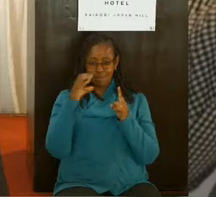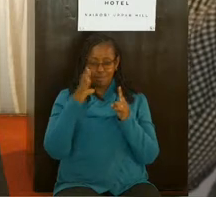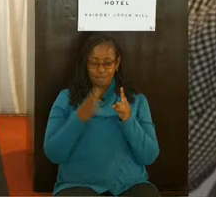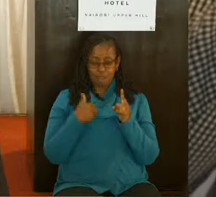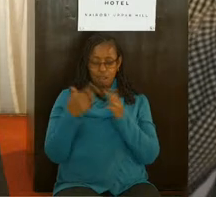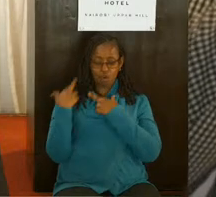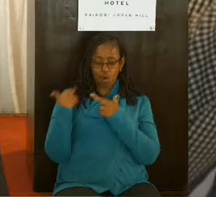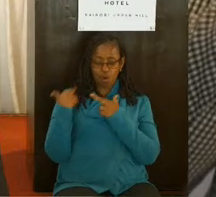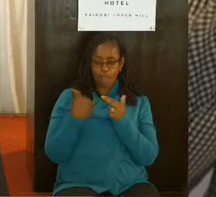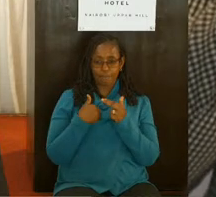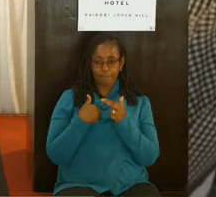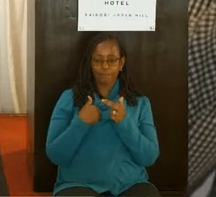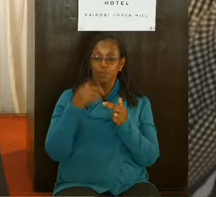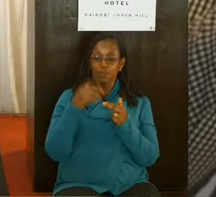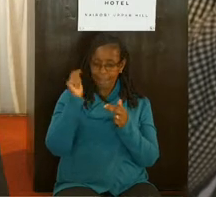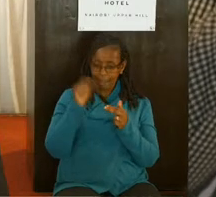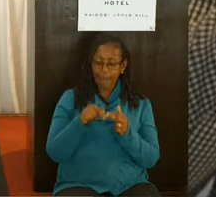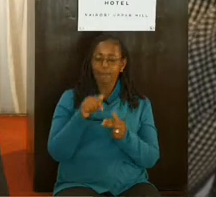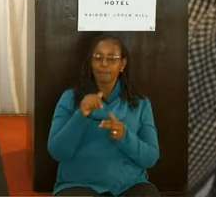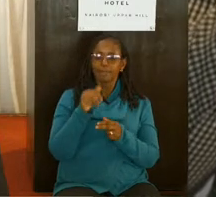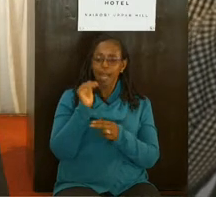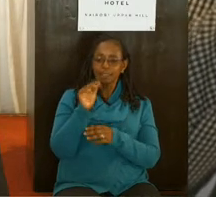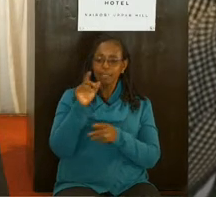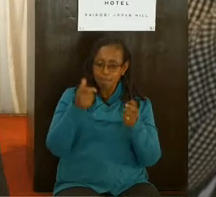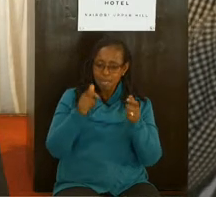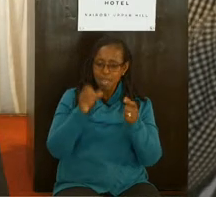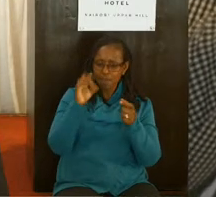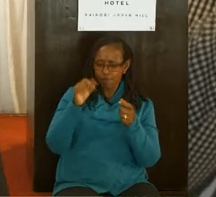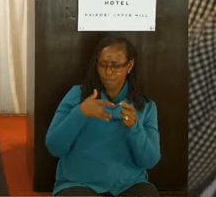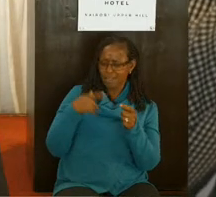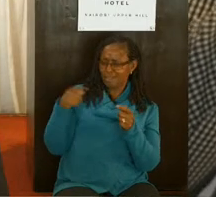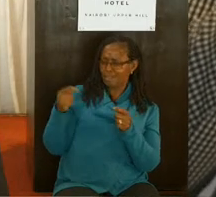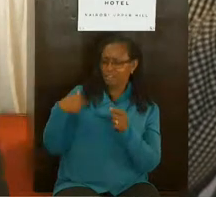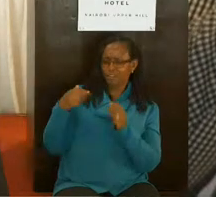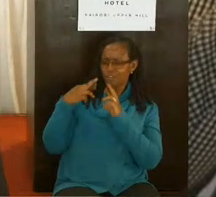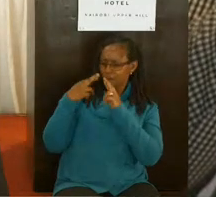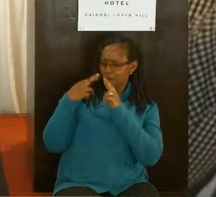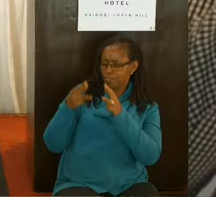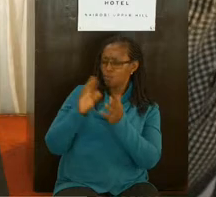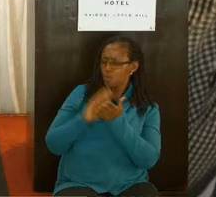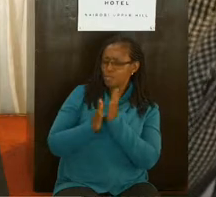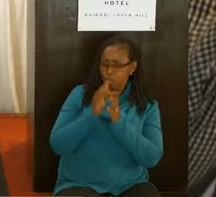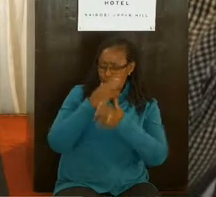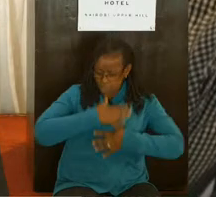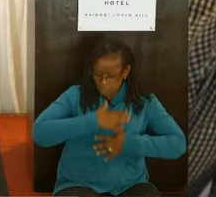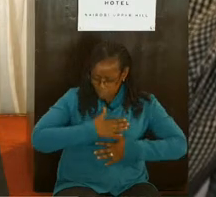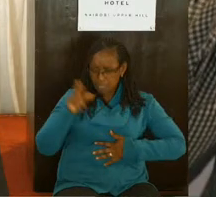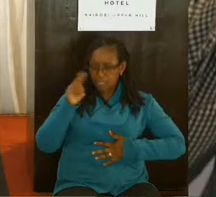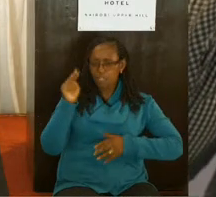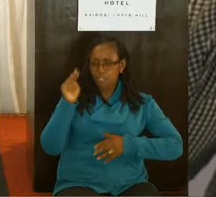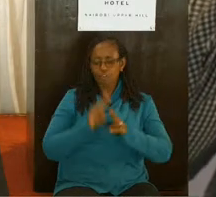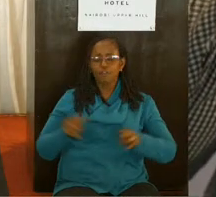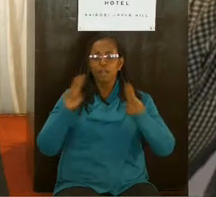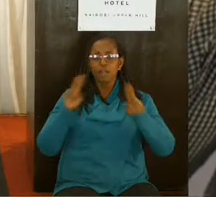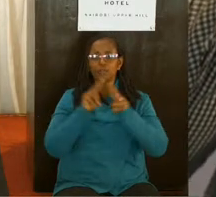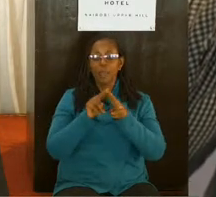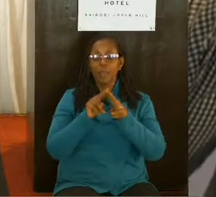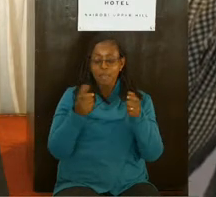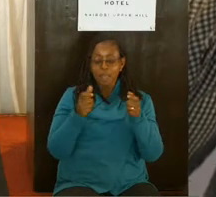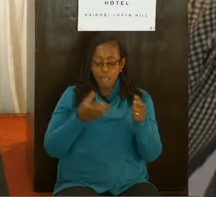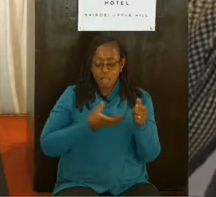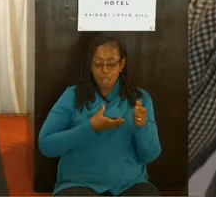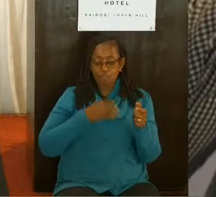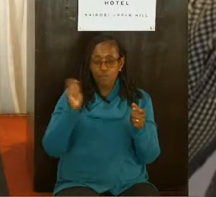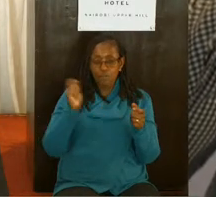allowed to call out media when you feel like we are reporting without utu or dignify without the respect of national values the media Council of